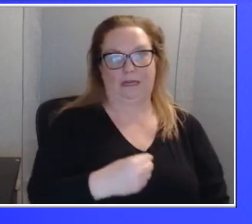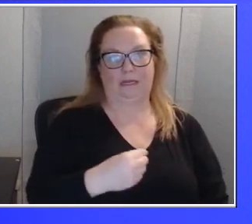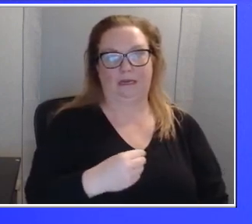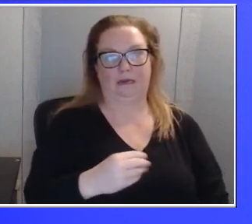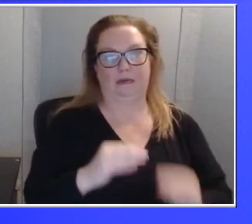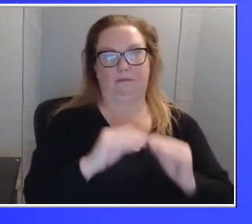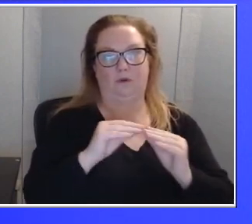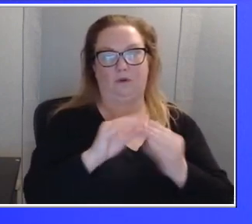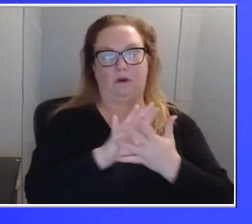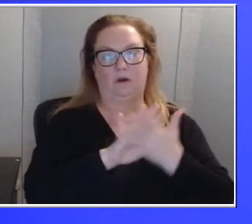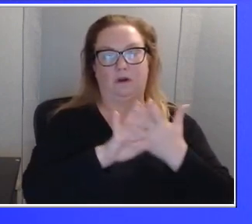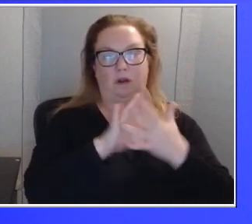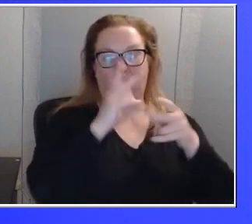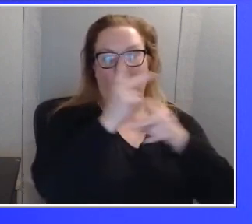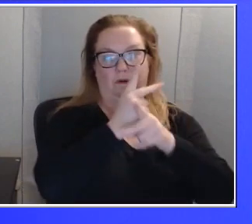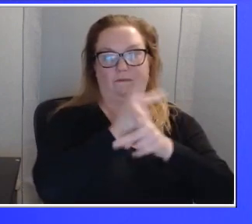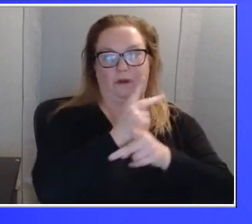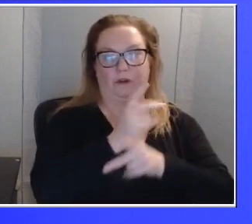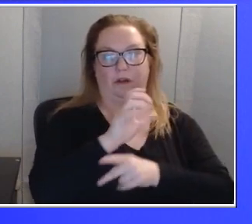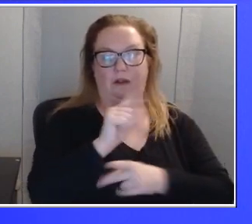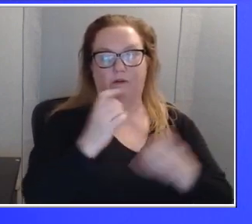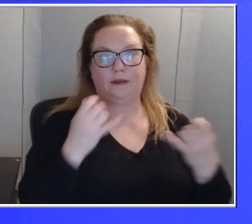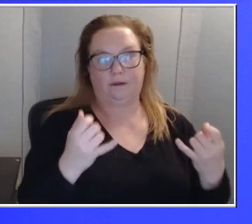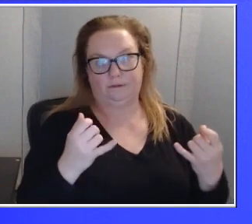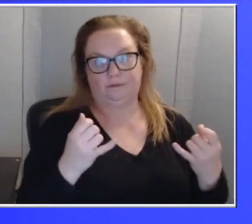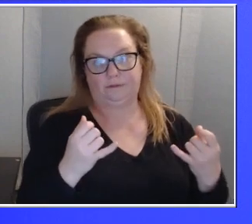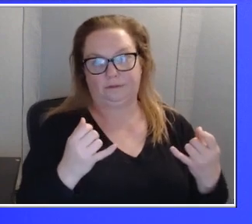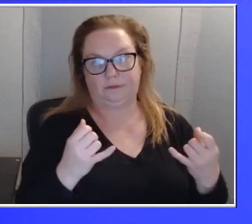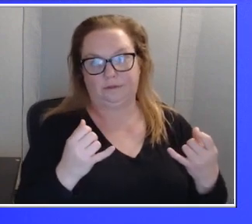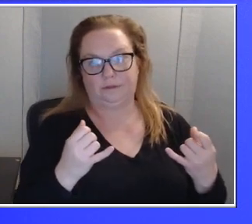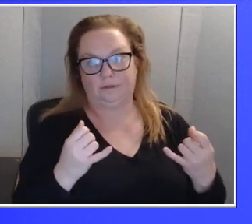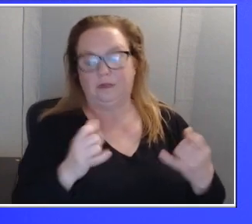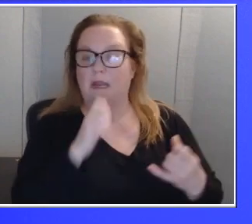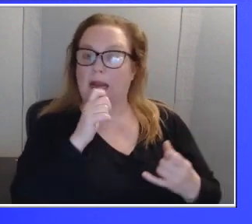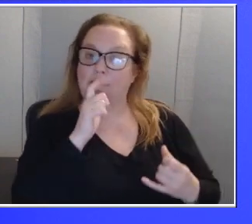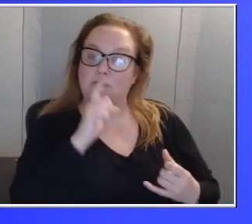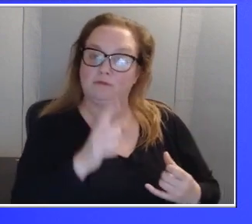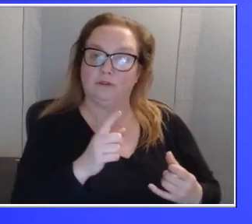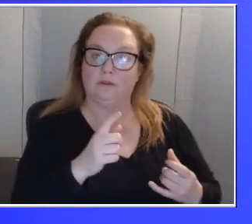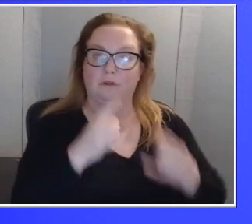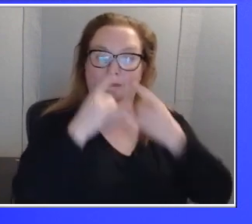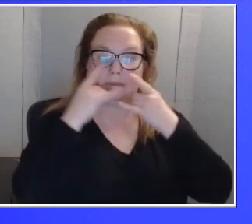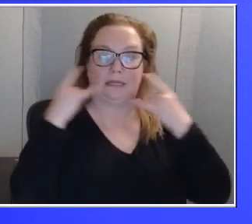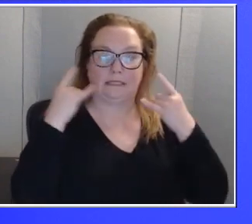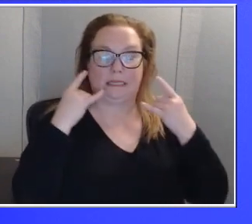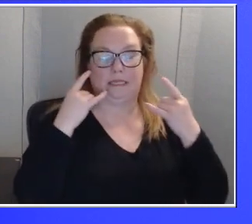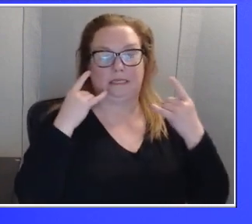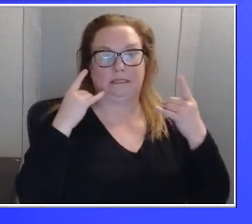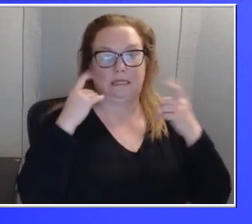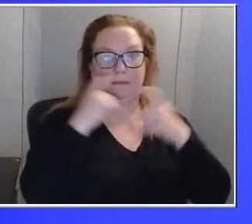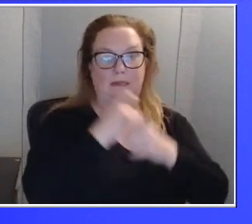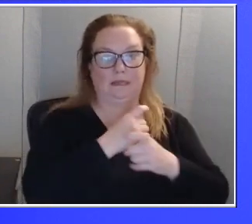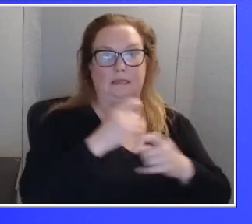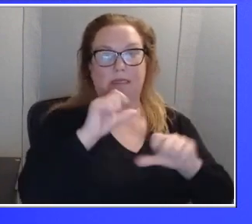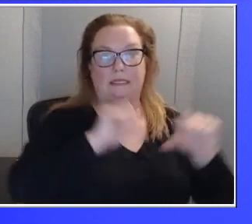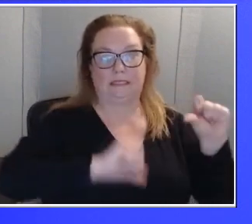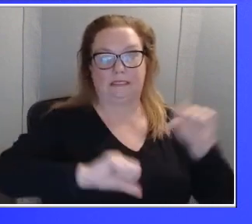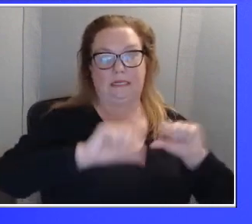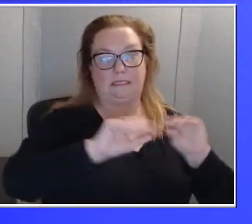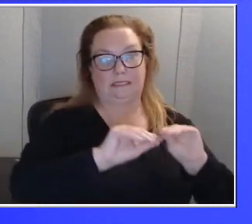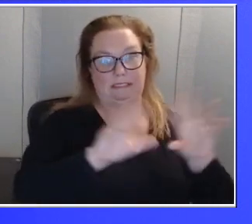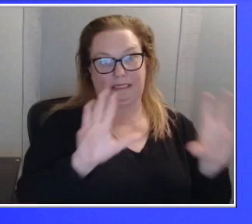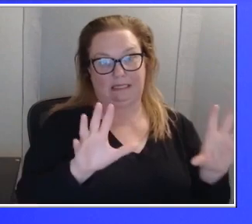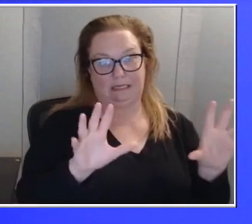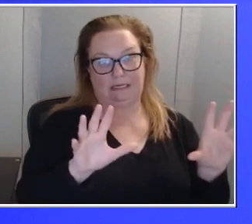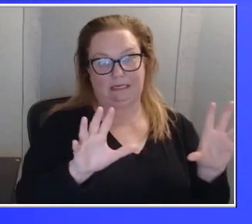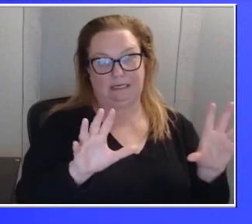more like we're figuring this out right now. So I'm not sure. I think masking is tricky. The science is really clear. It is